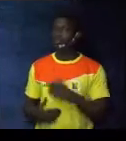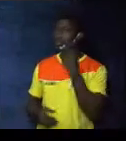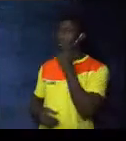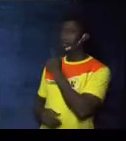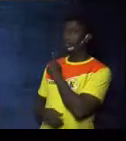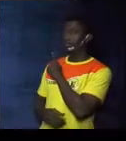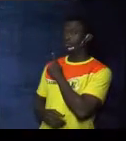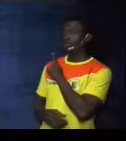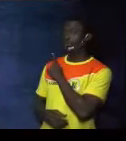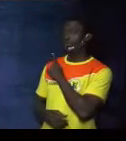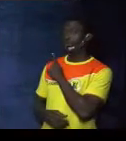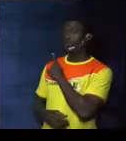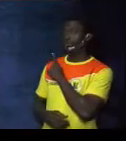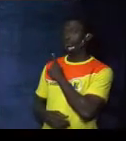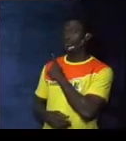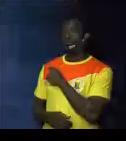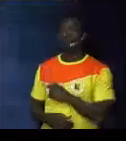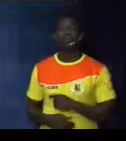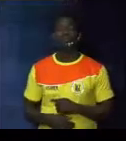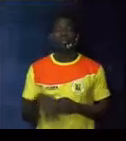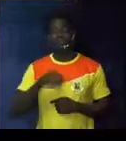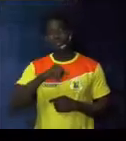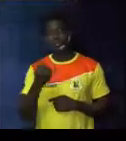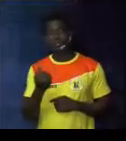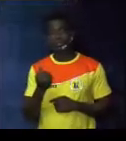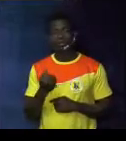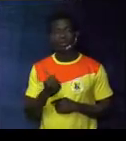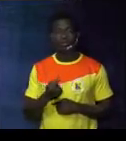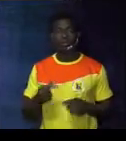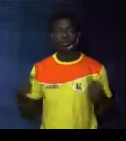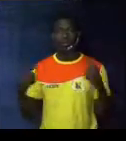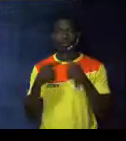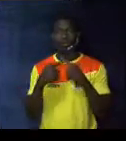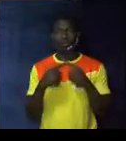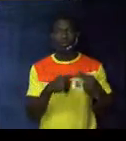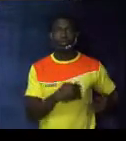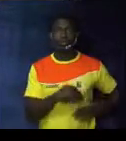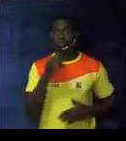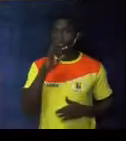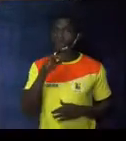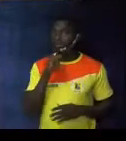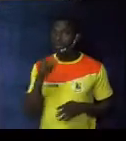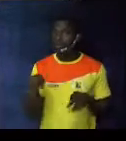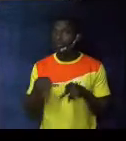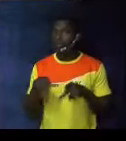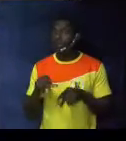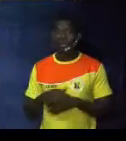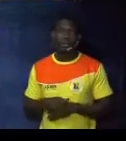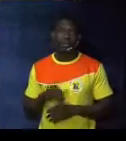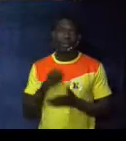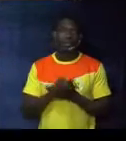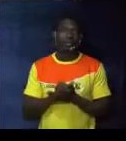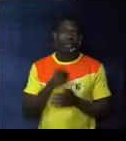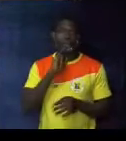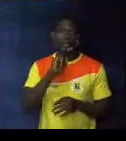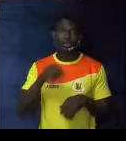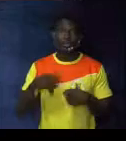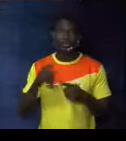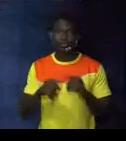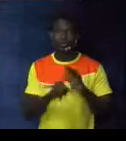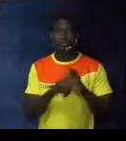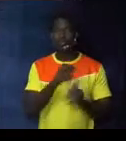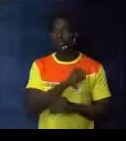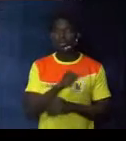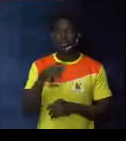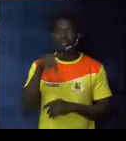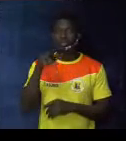line above here and the line below in this case. The other opposite sides are not parallel, and that's how